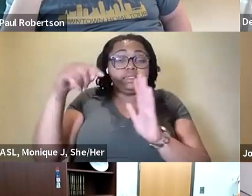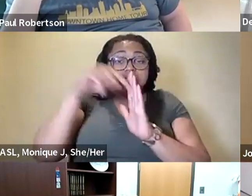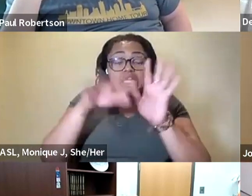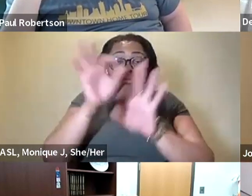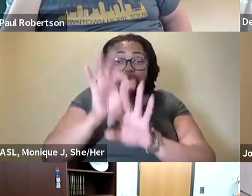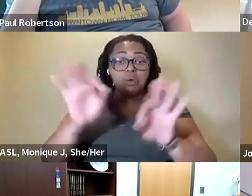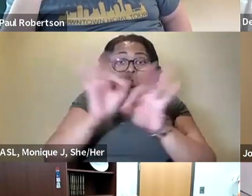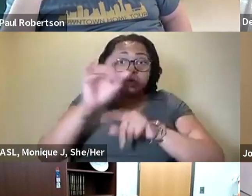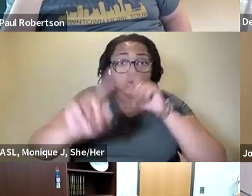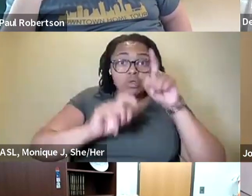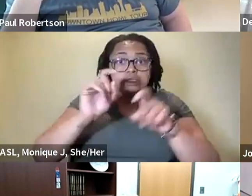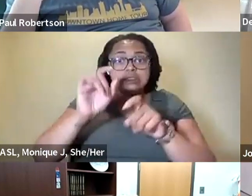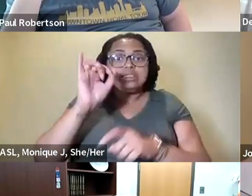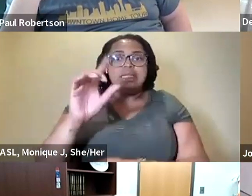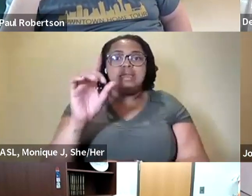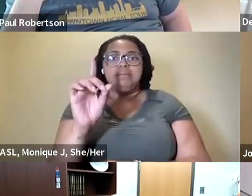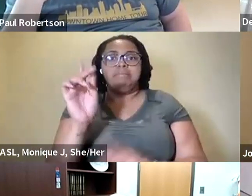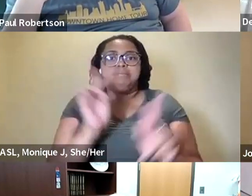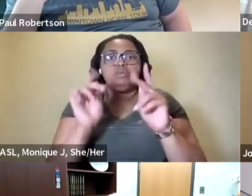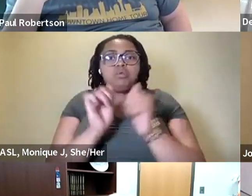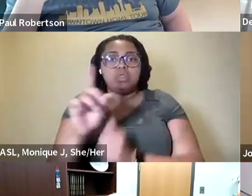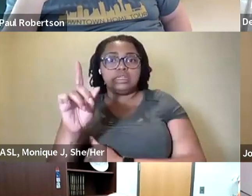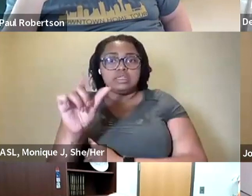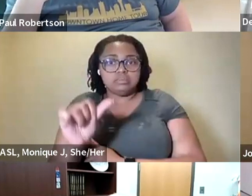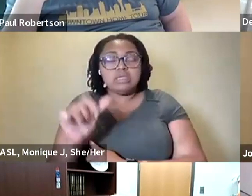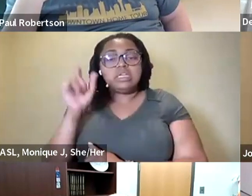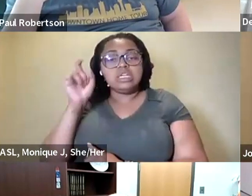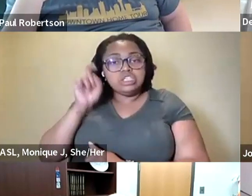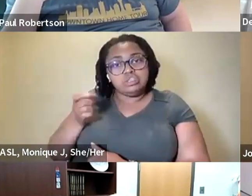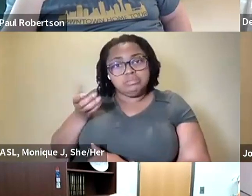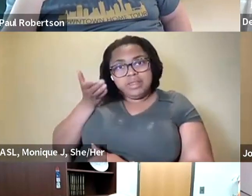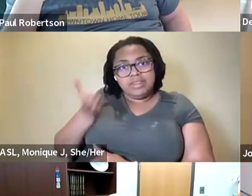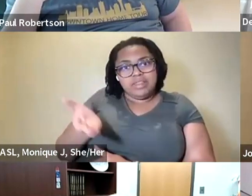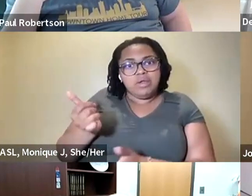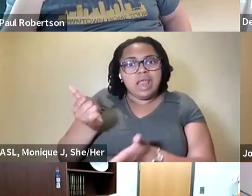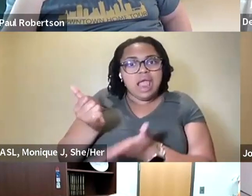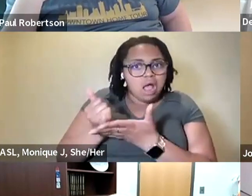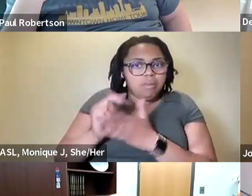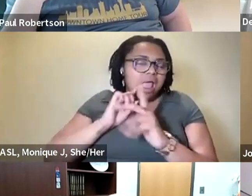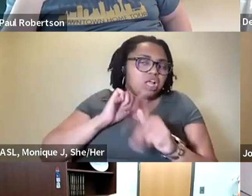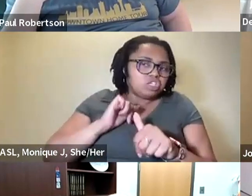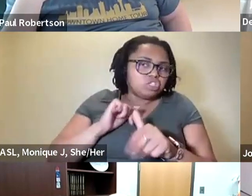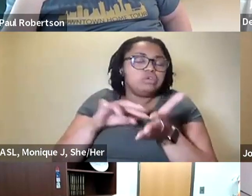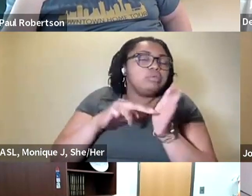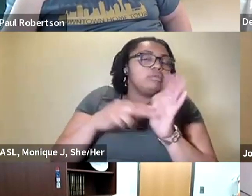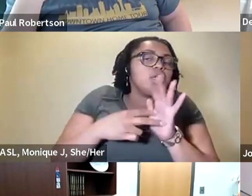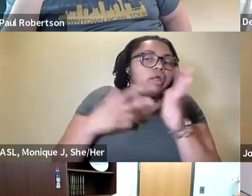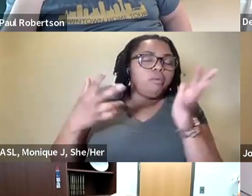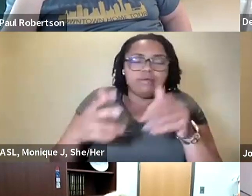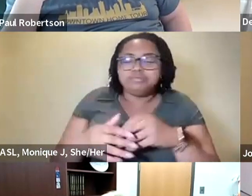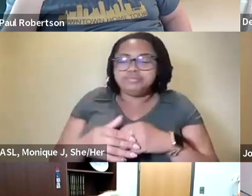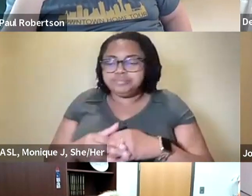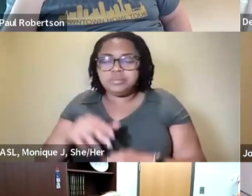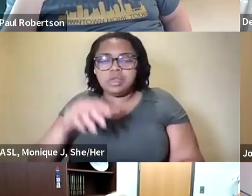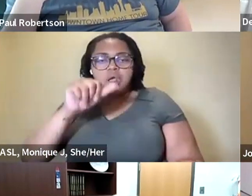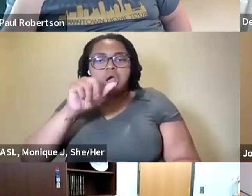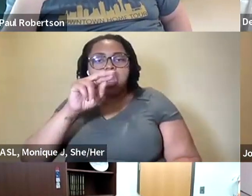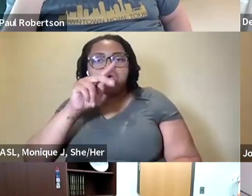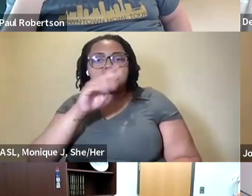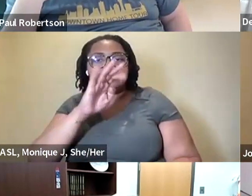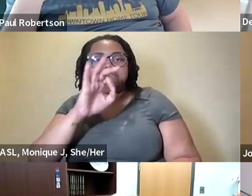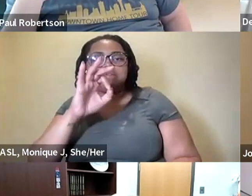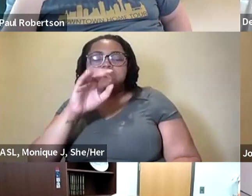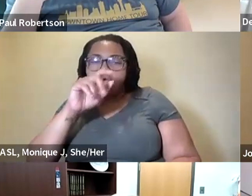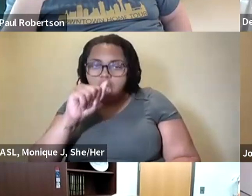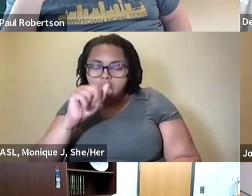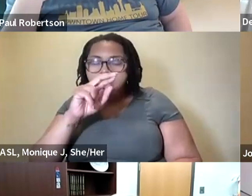disabilities need to be on the forefront helping to answer. So things like artificial intelligence, you know, it's being